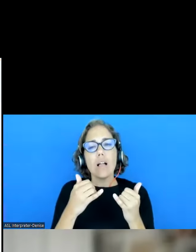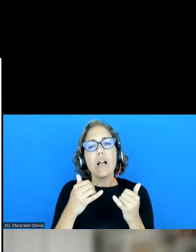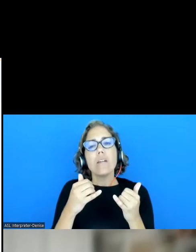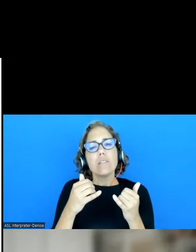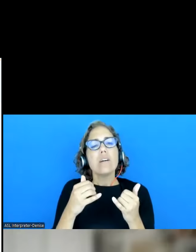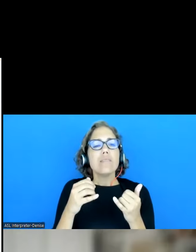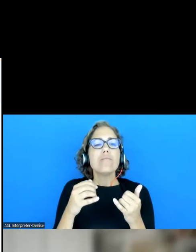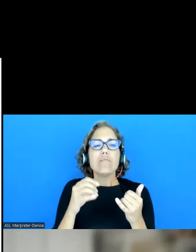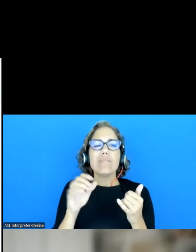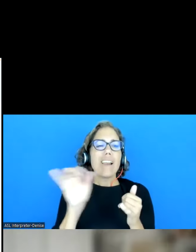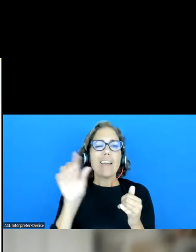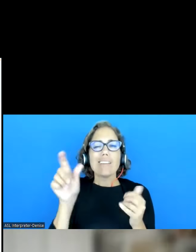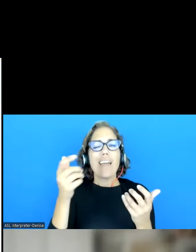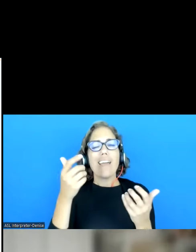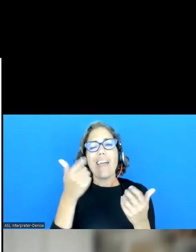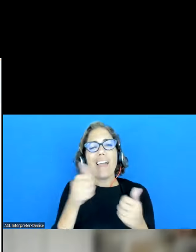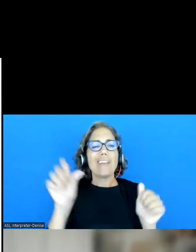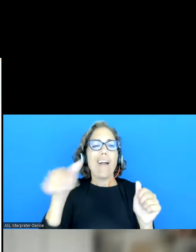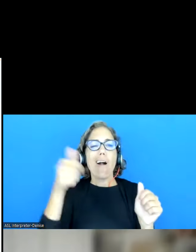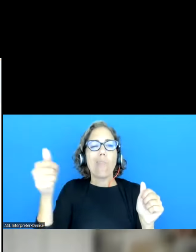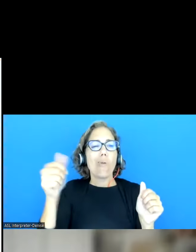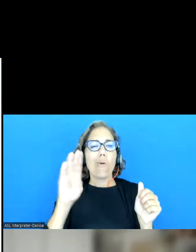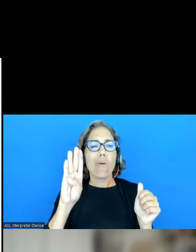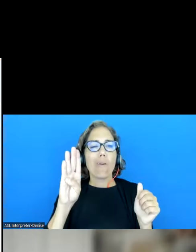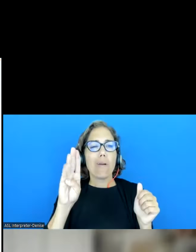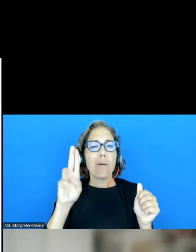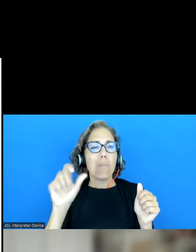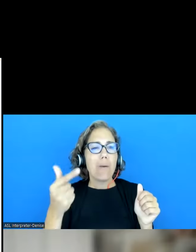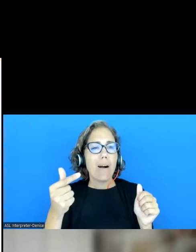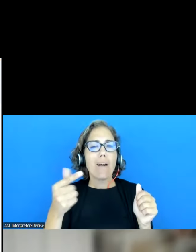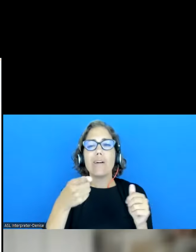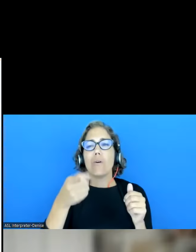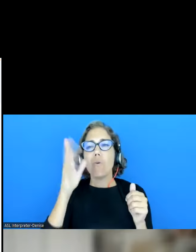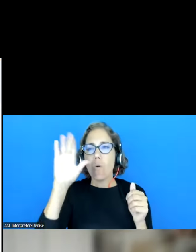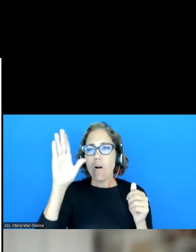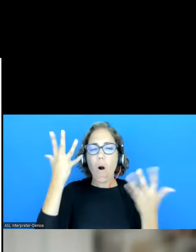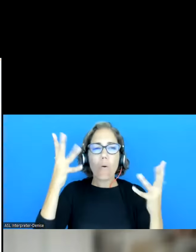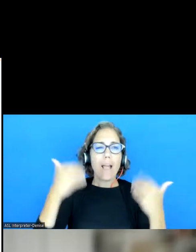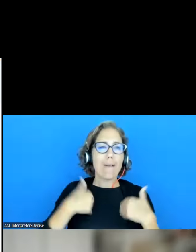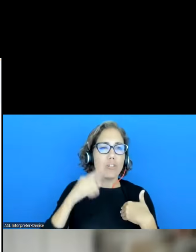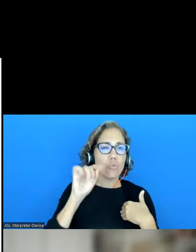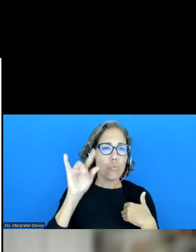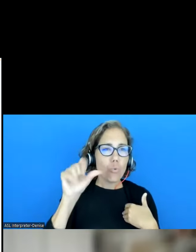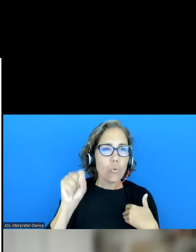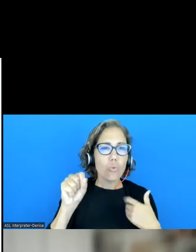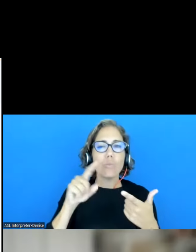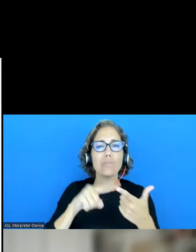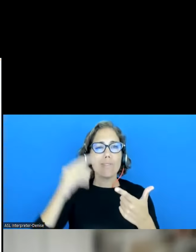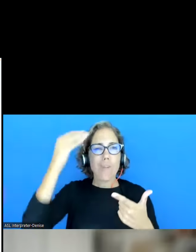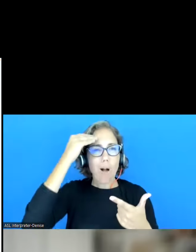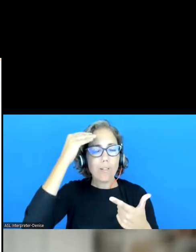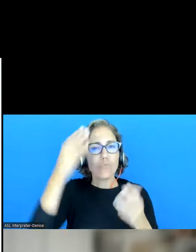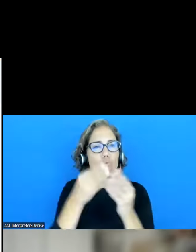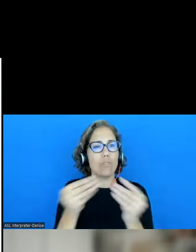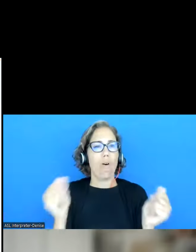other bug. So you will already have the tools, you already have the knowledge to address it, resolve it in a timely